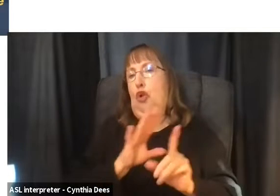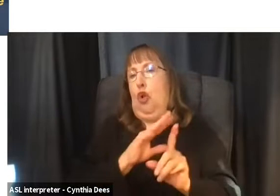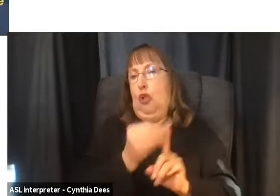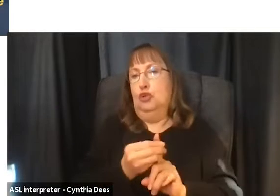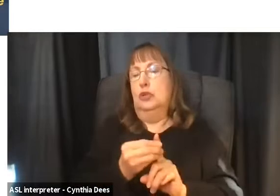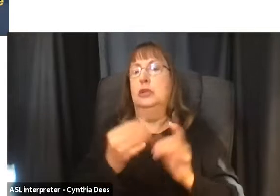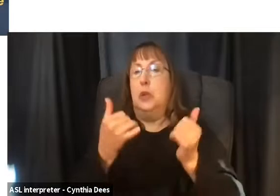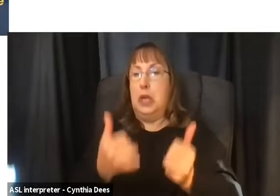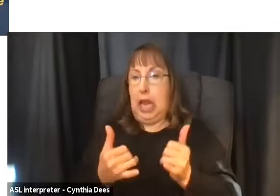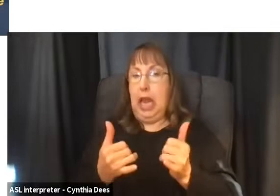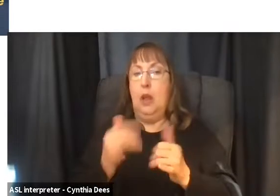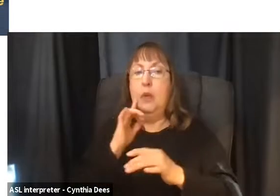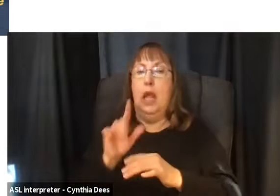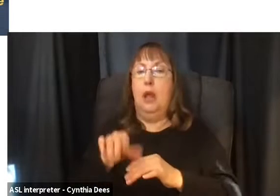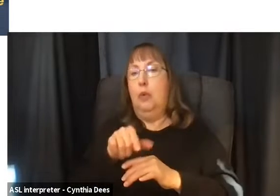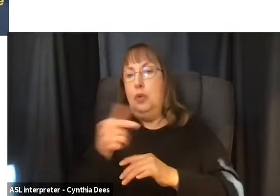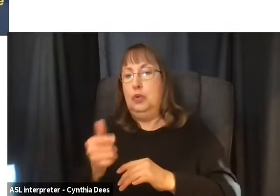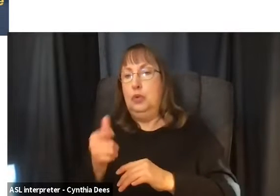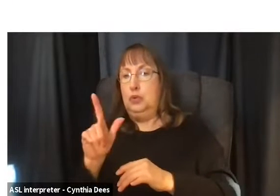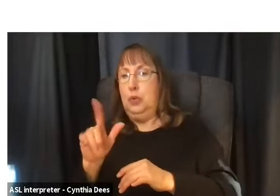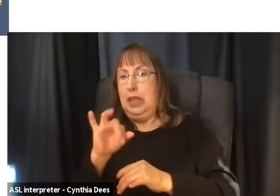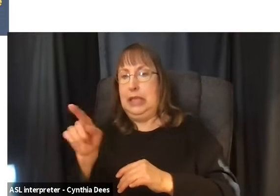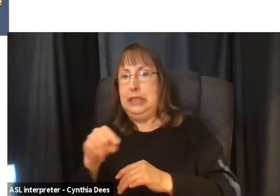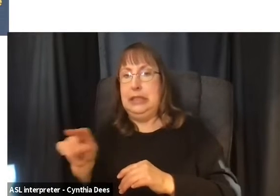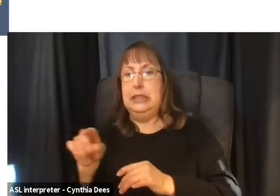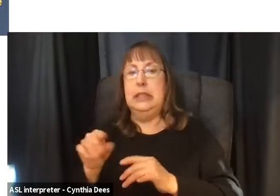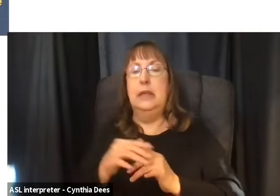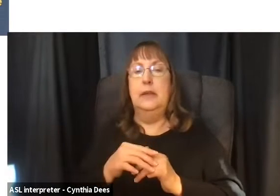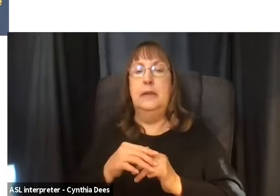and turn it back over to Liz.